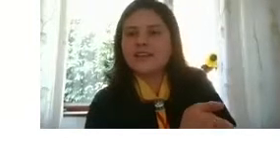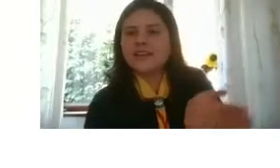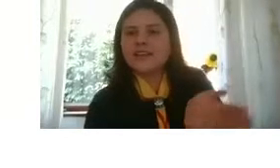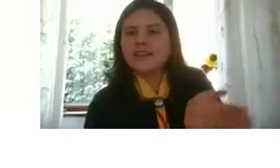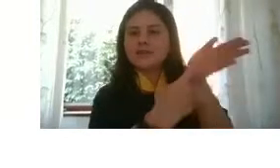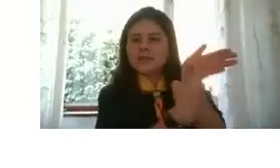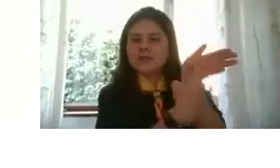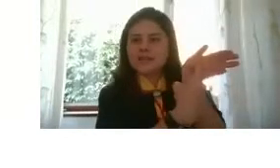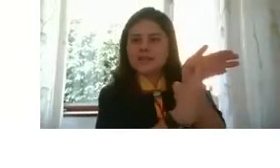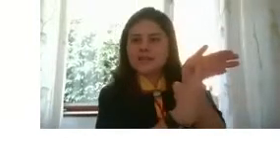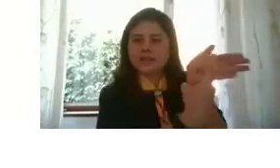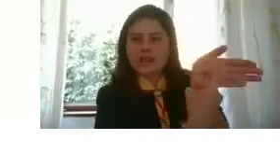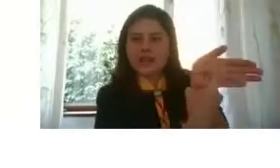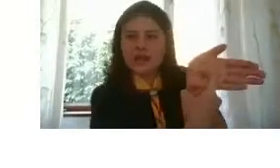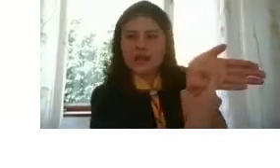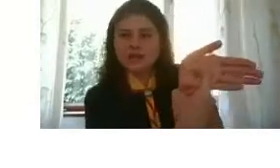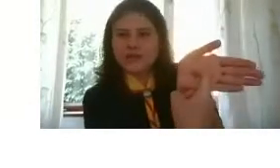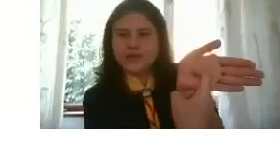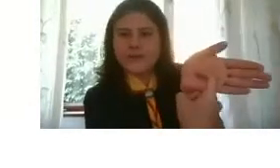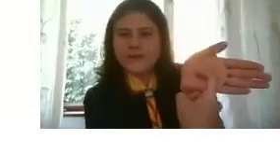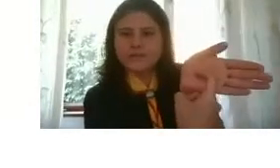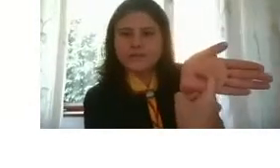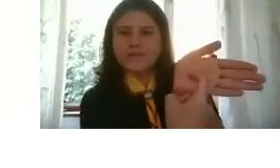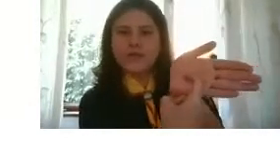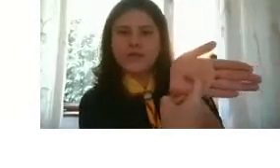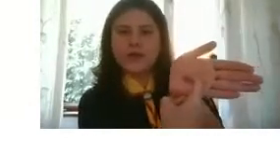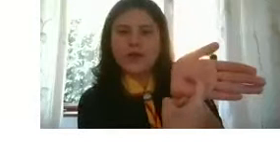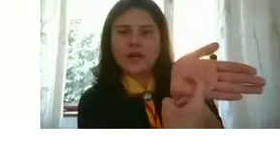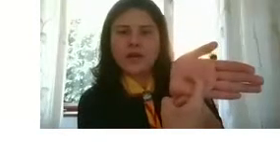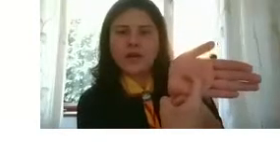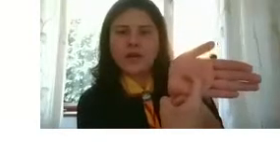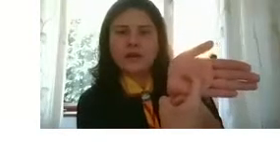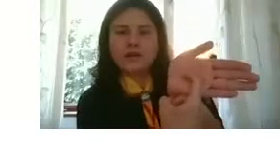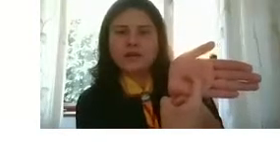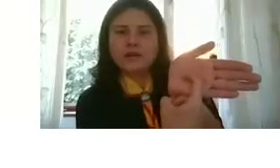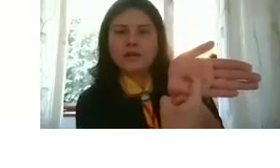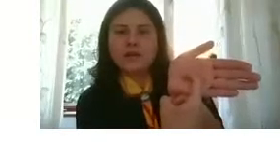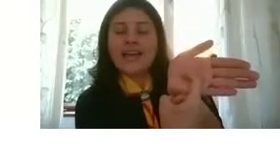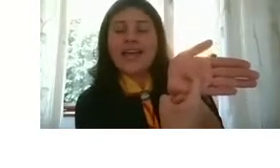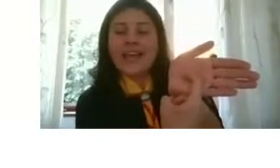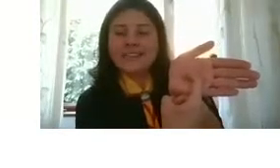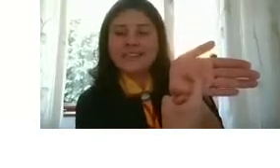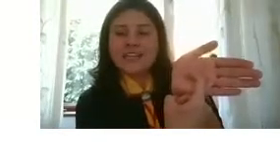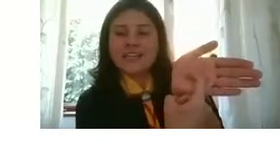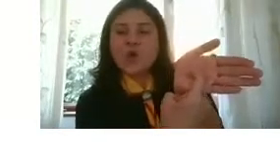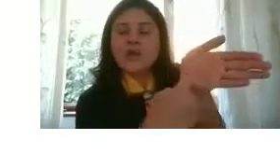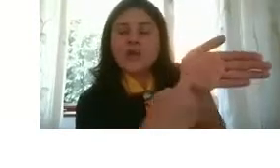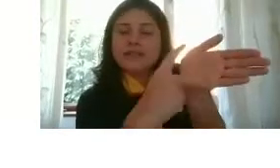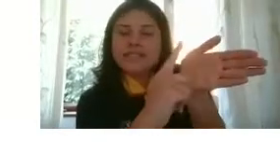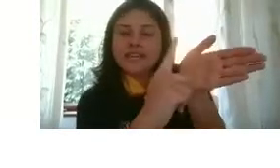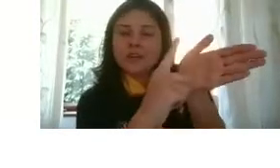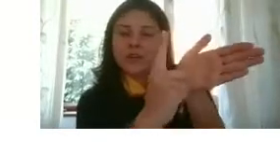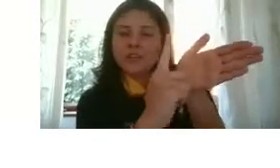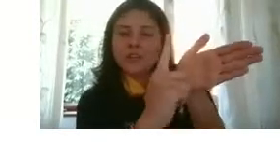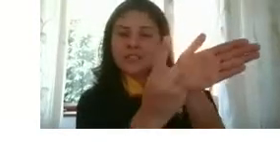I can see myself. Okay, R, yeah. R, S. We've been